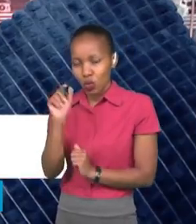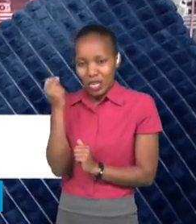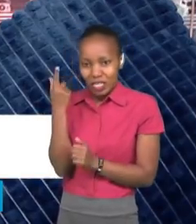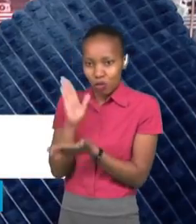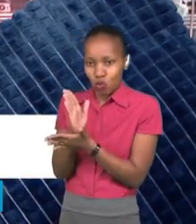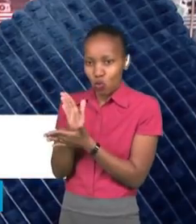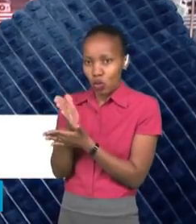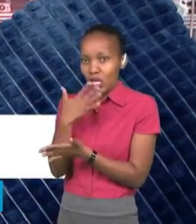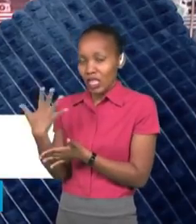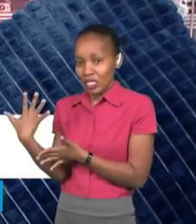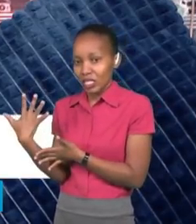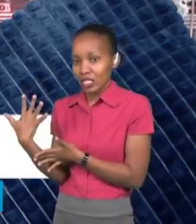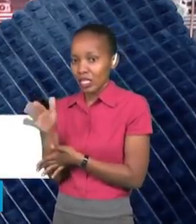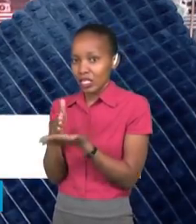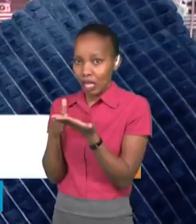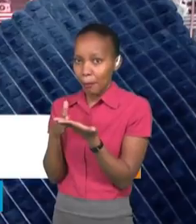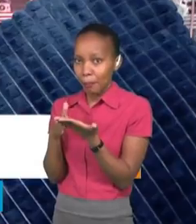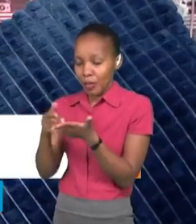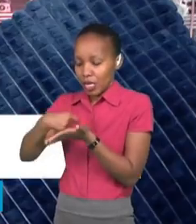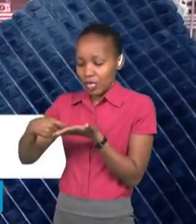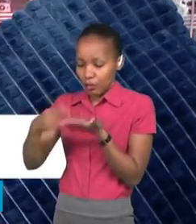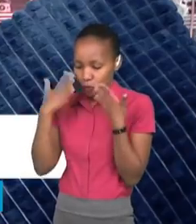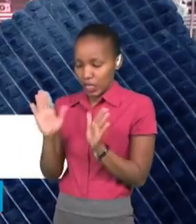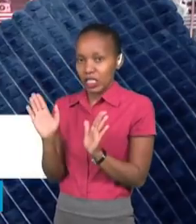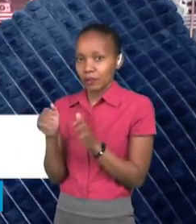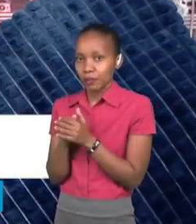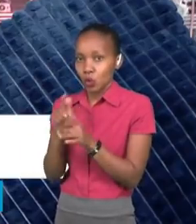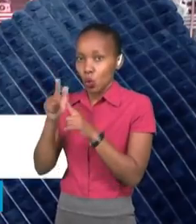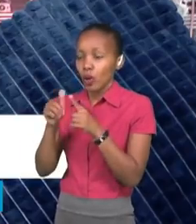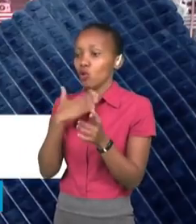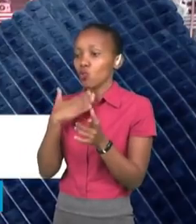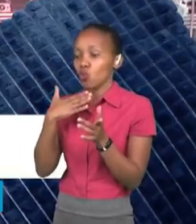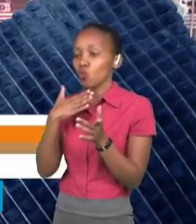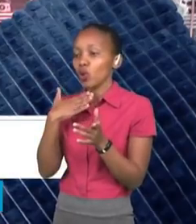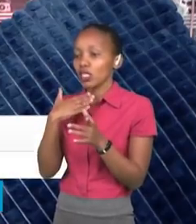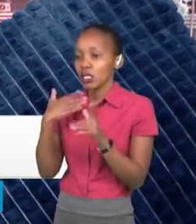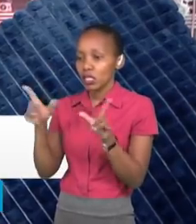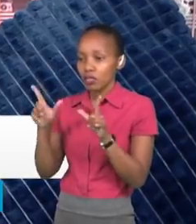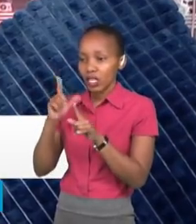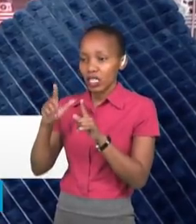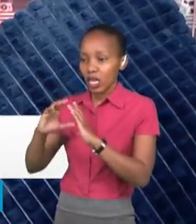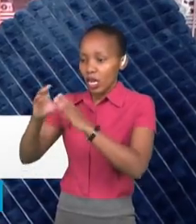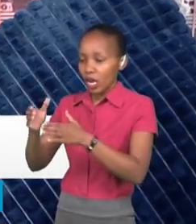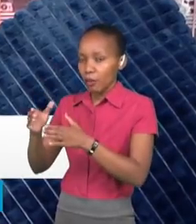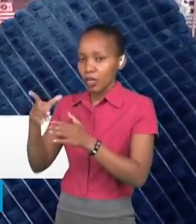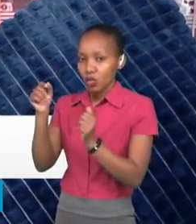some of these things actually were on paper when we went for club licensing in